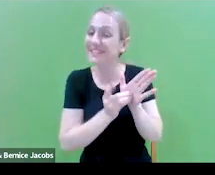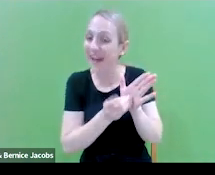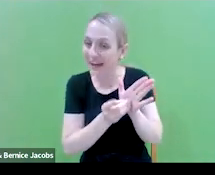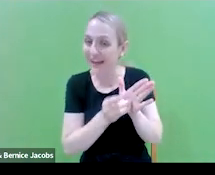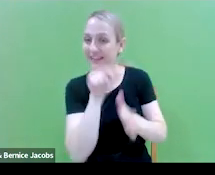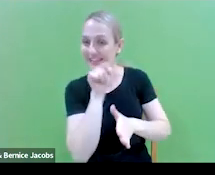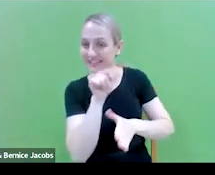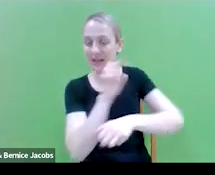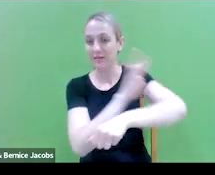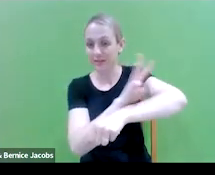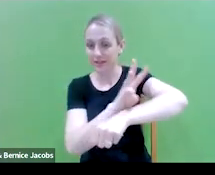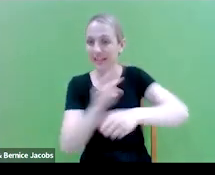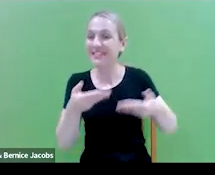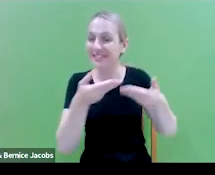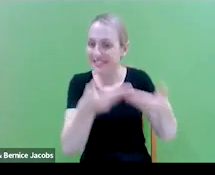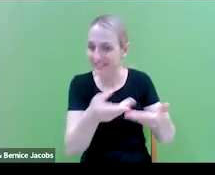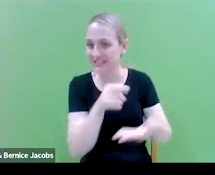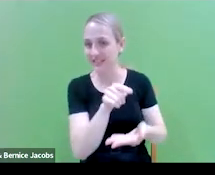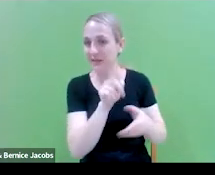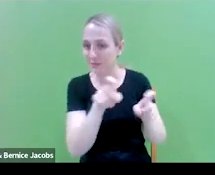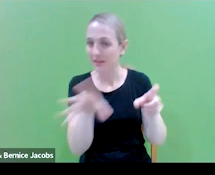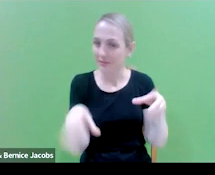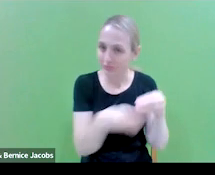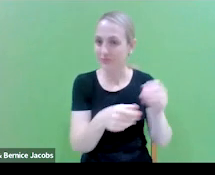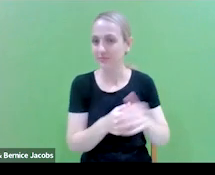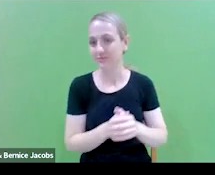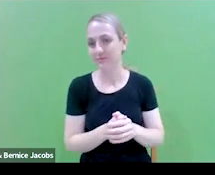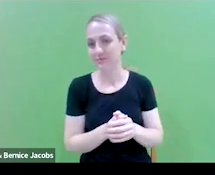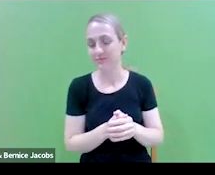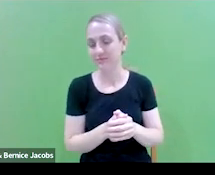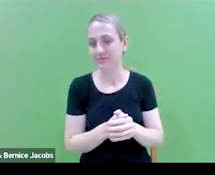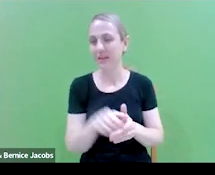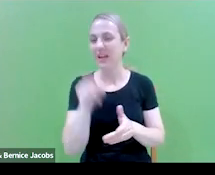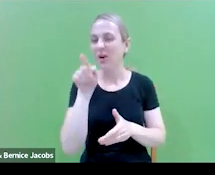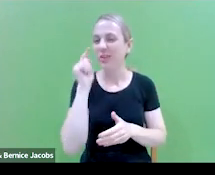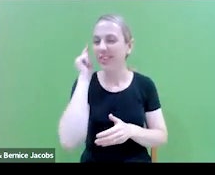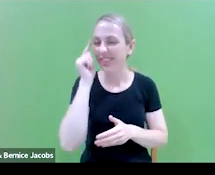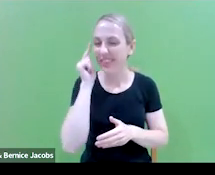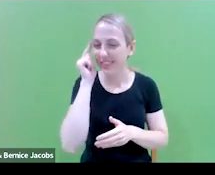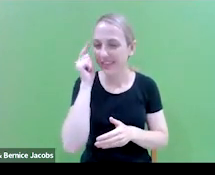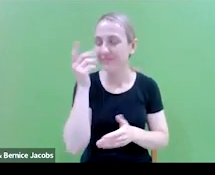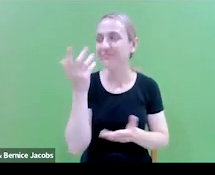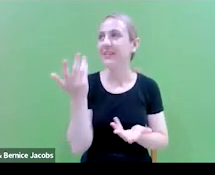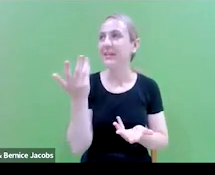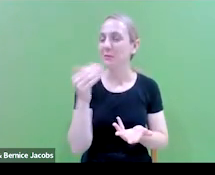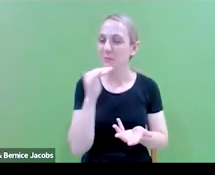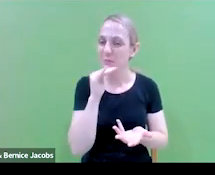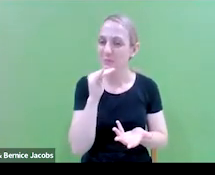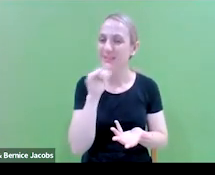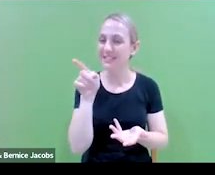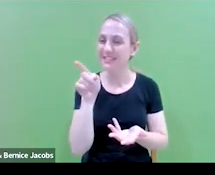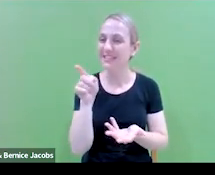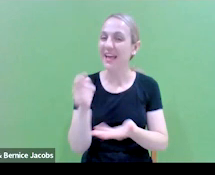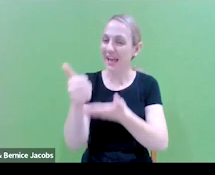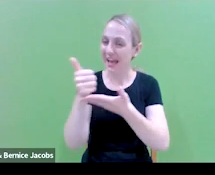your service or your platform. So thinking about that from the beginning overcomes a whole range of barriers later